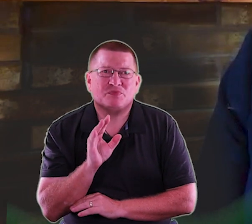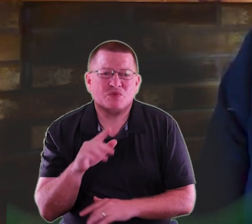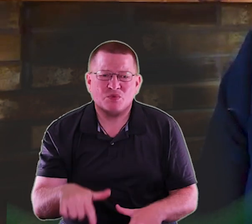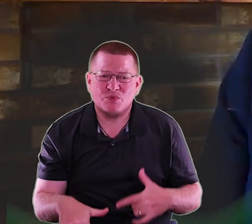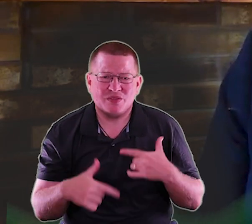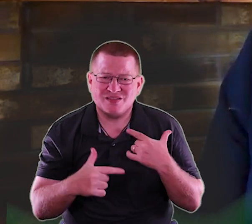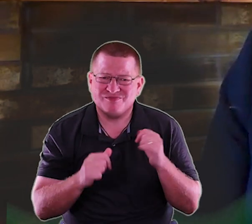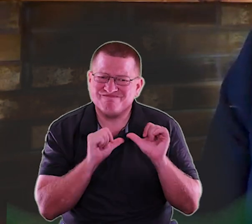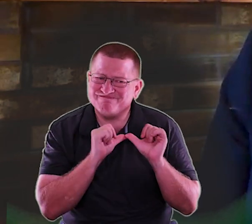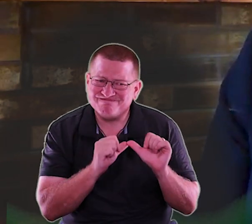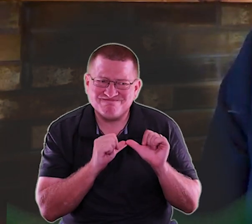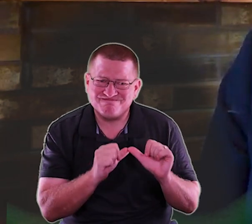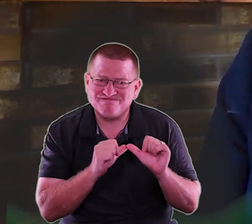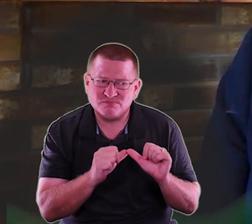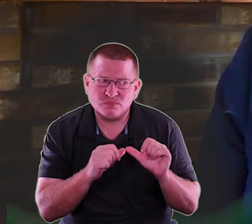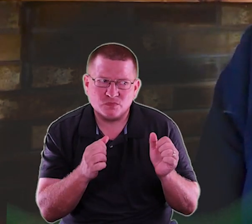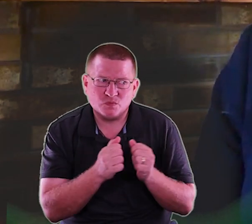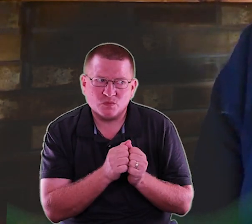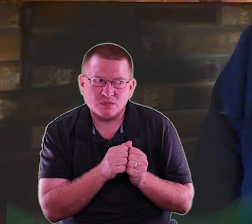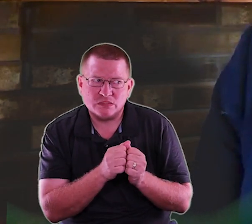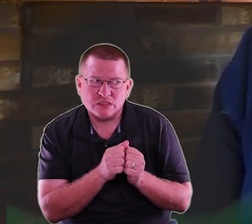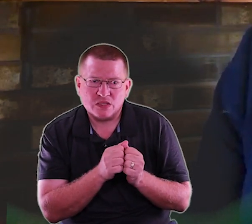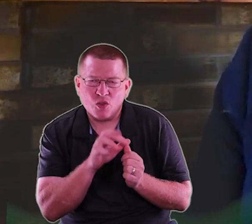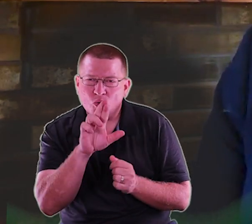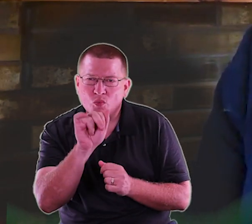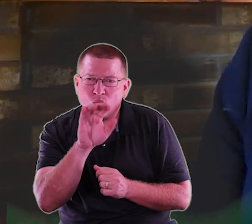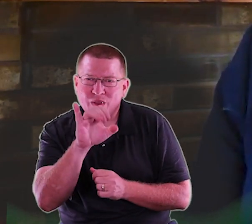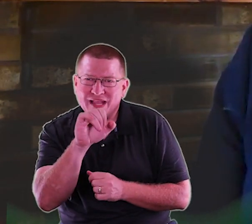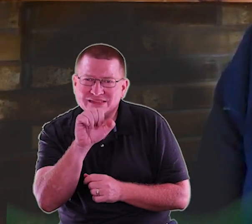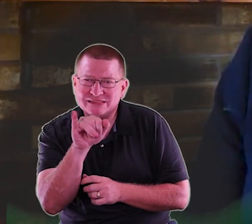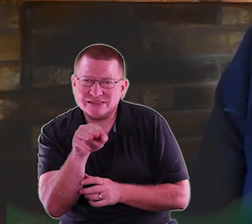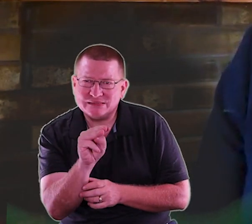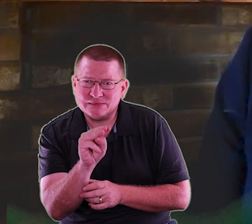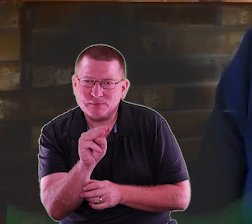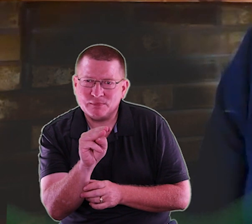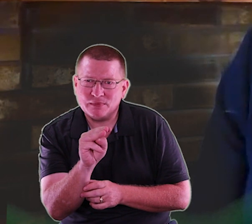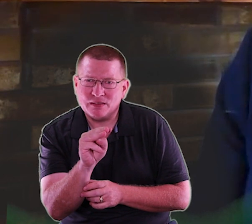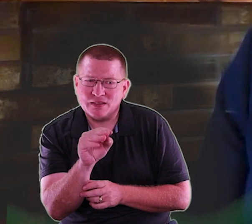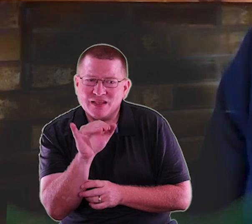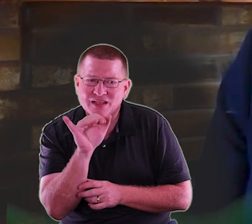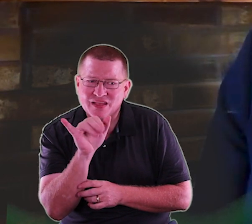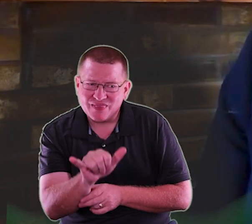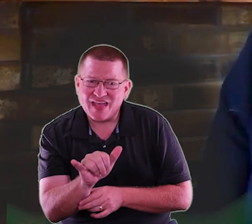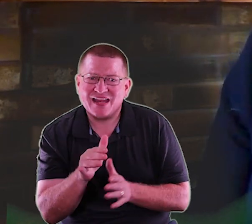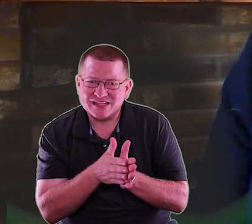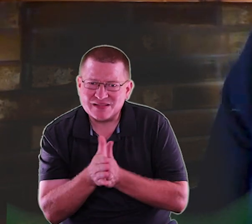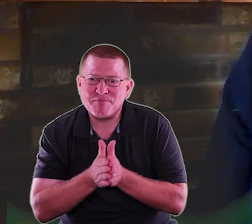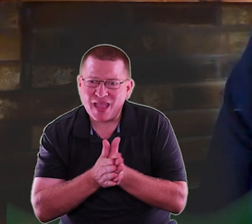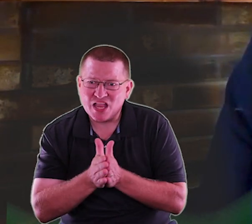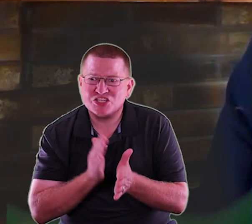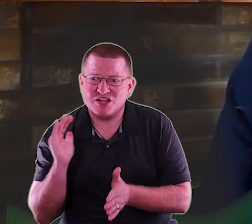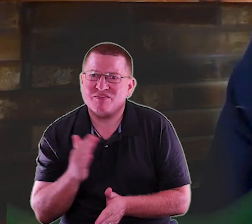live constantly with the violence of racism is the passion of our Lord.